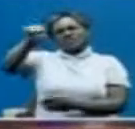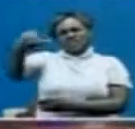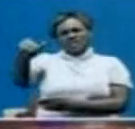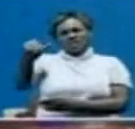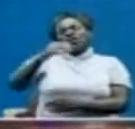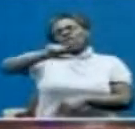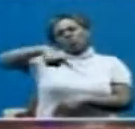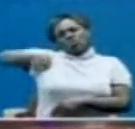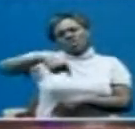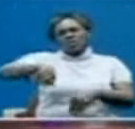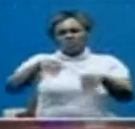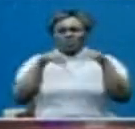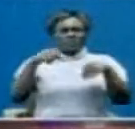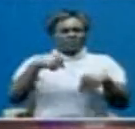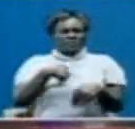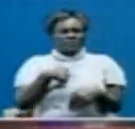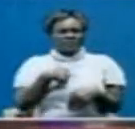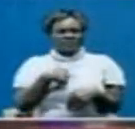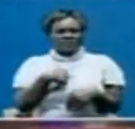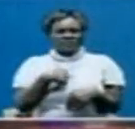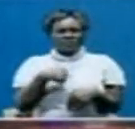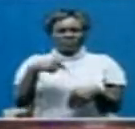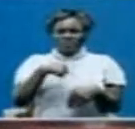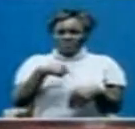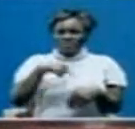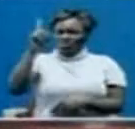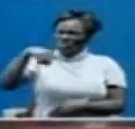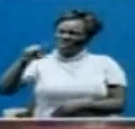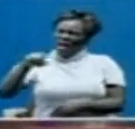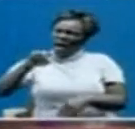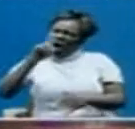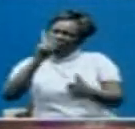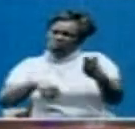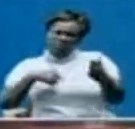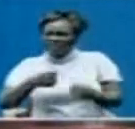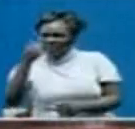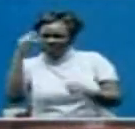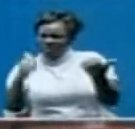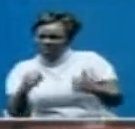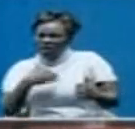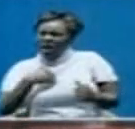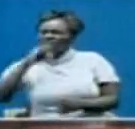there waiting. In fact, I said, Allah, I'm going to be a winner or what? Because they said the name J again. Yeah.